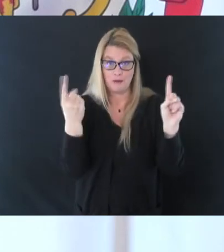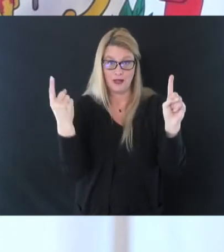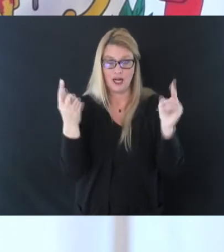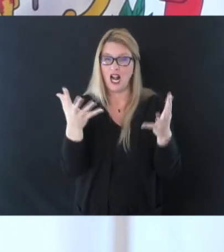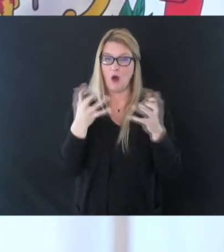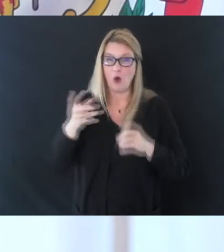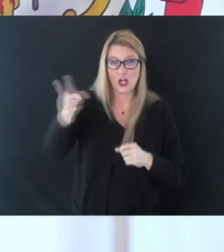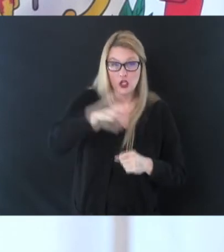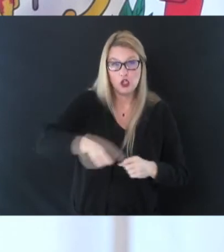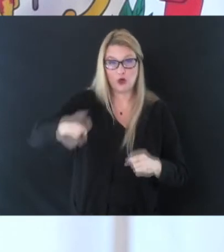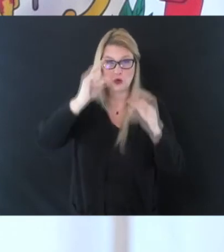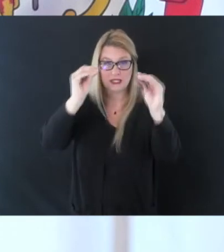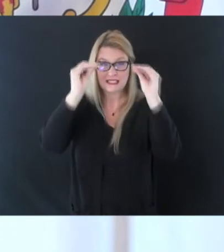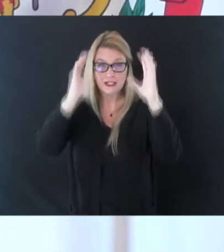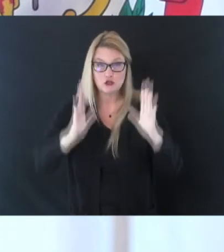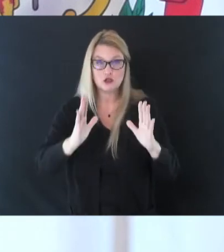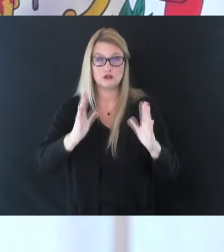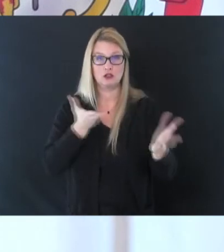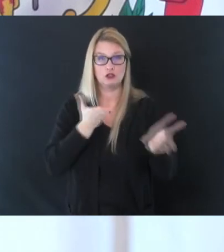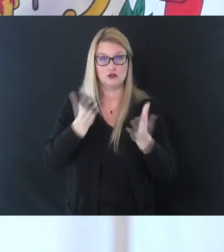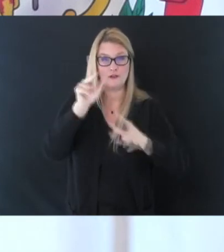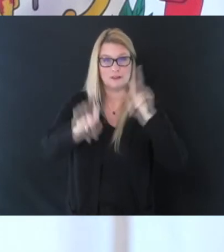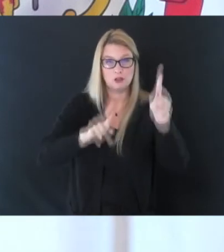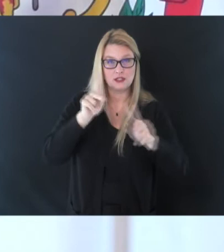personnel to listen to me.